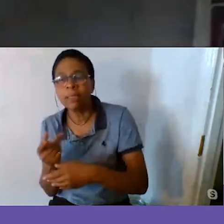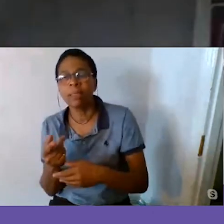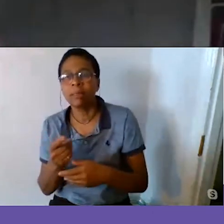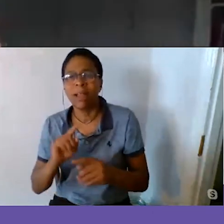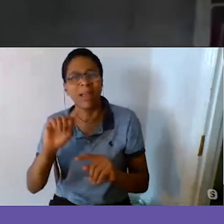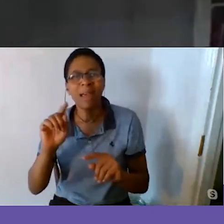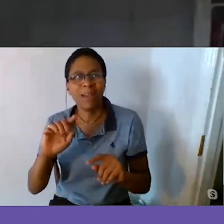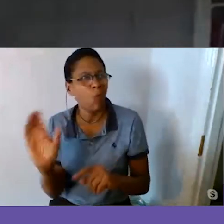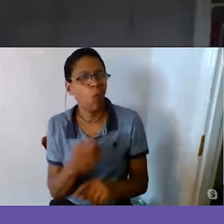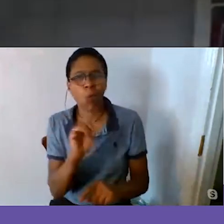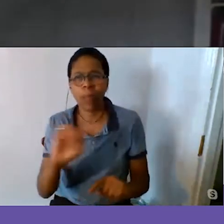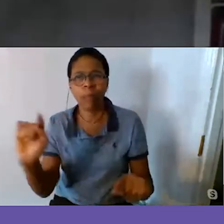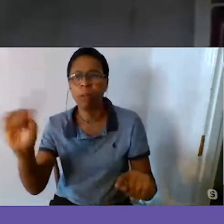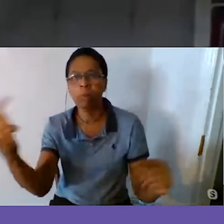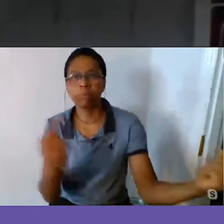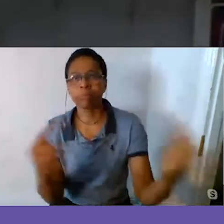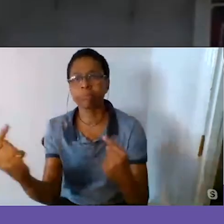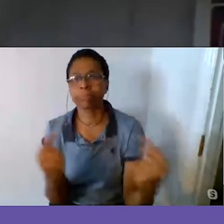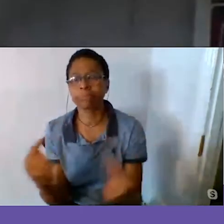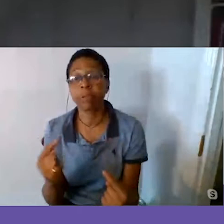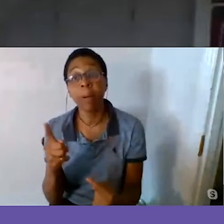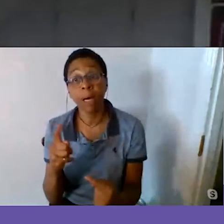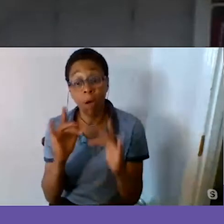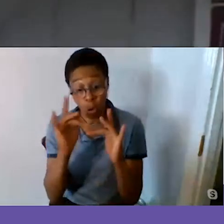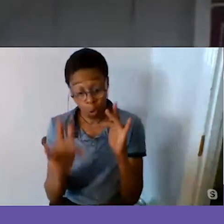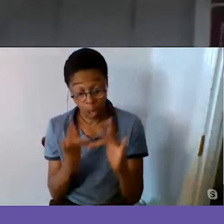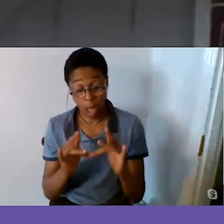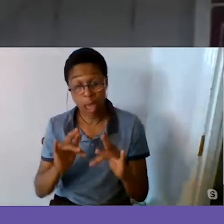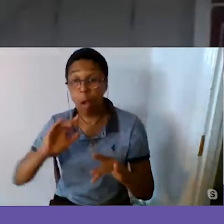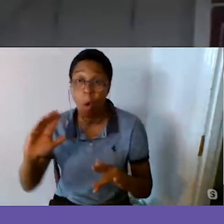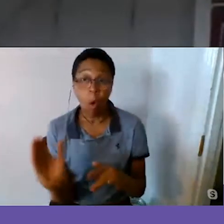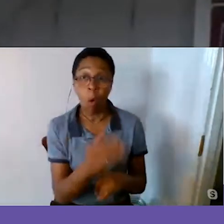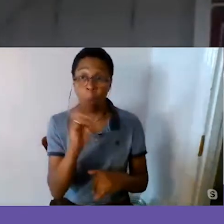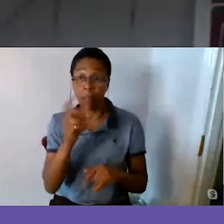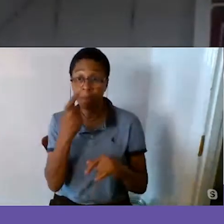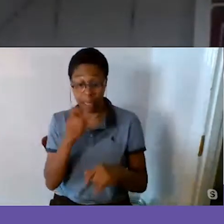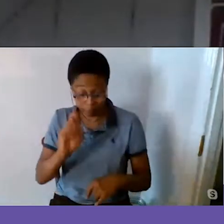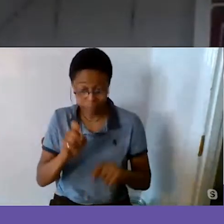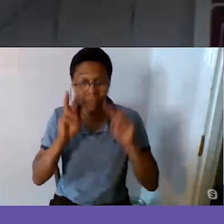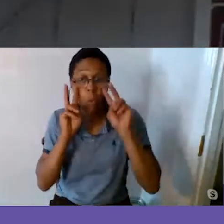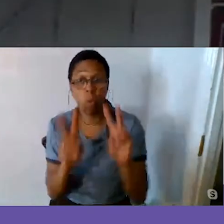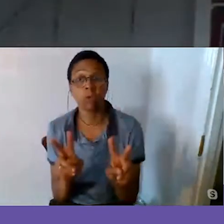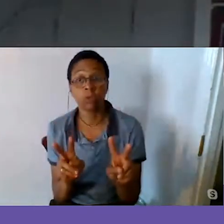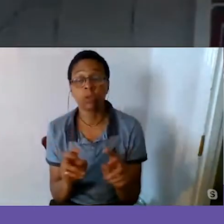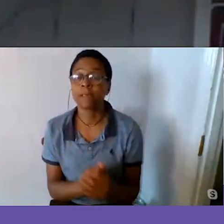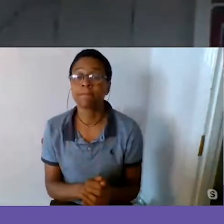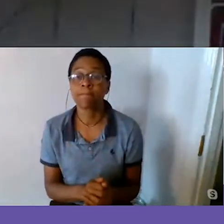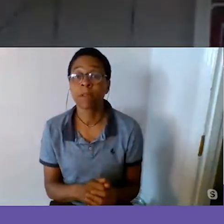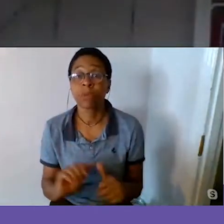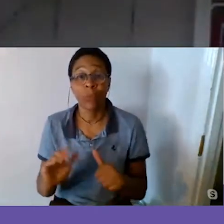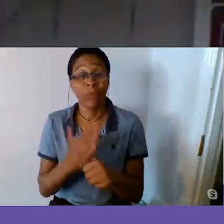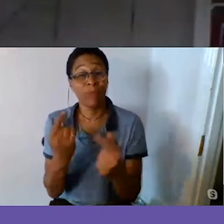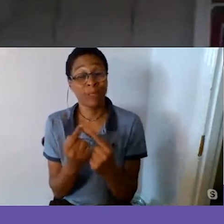could go, whereas online everyone can attend. So that was the first thing. And also, yeah, just realizing that there